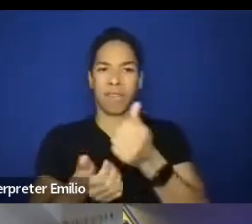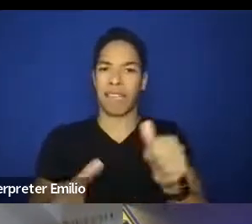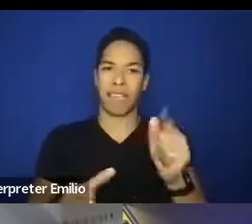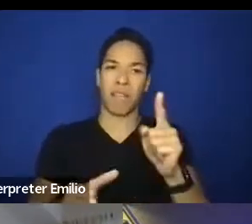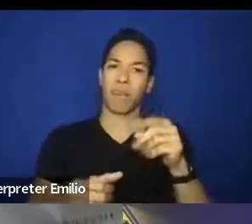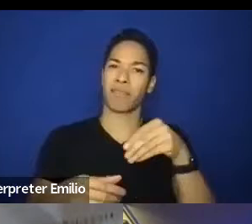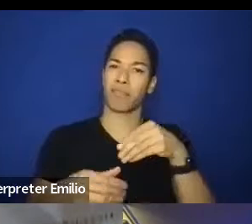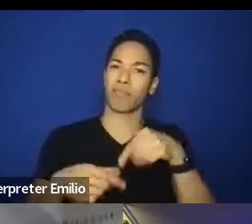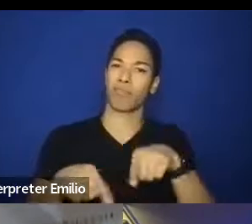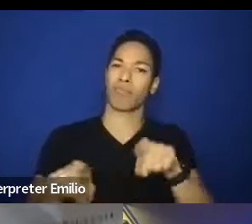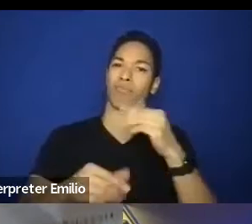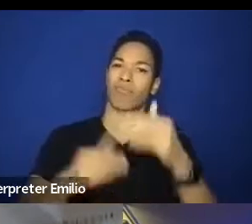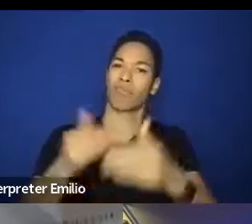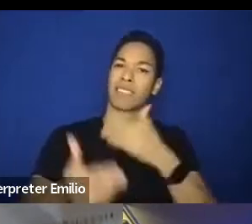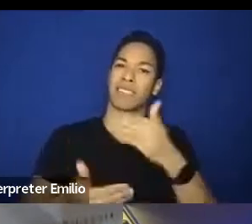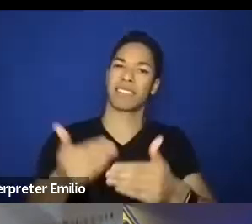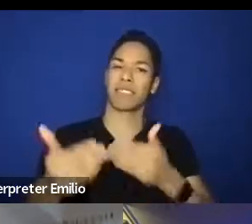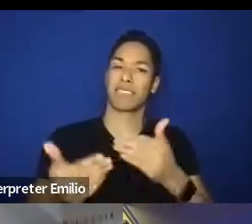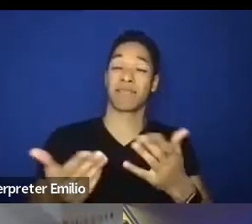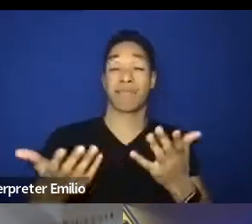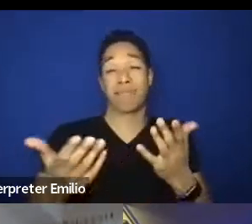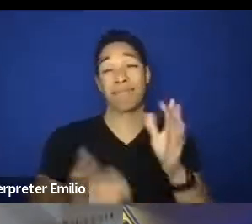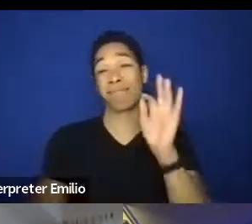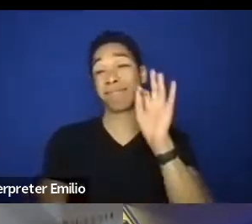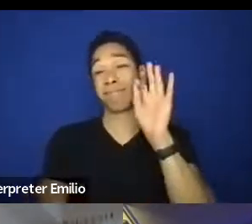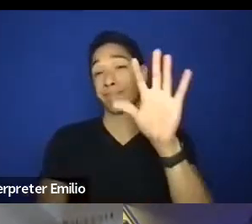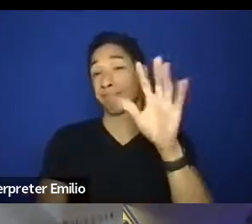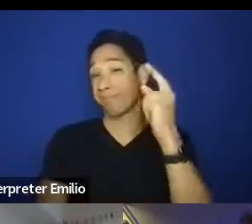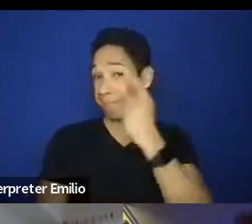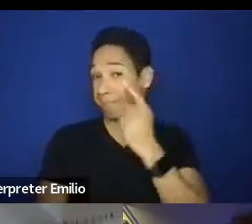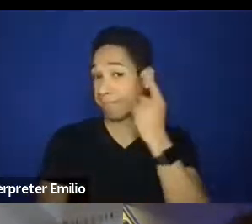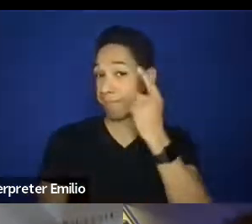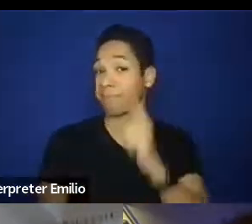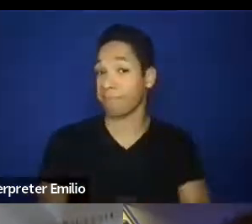And that's just something to consider, I guess.